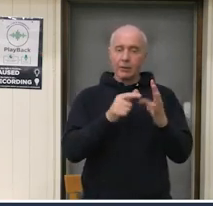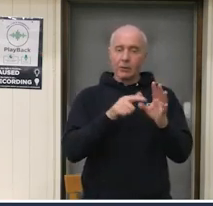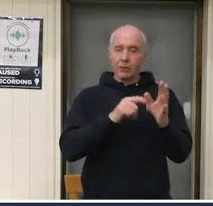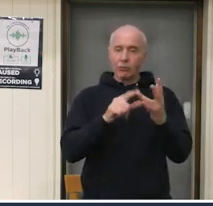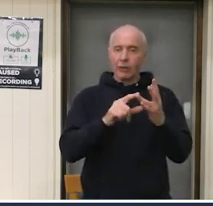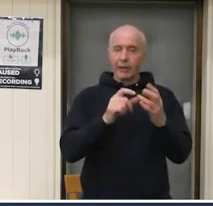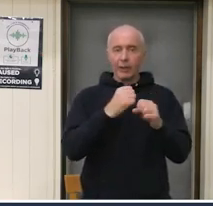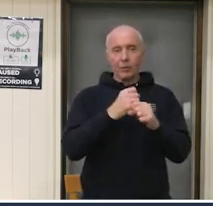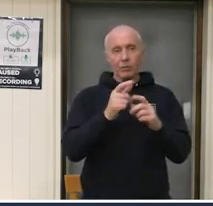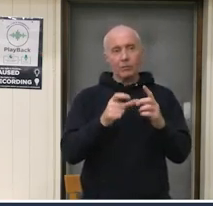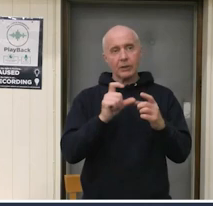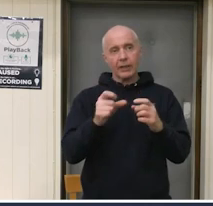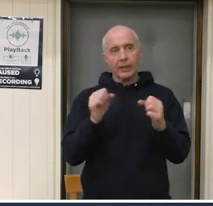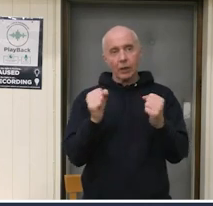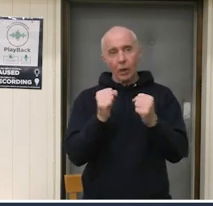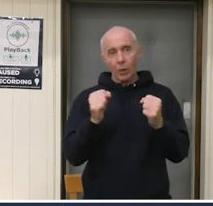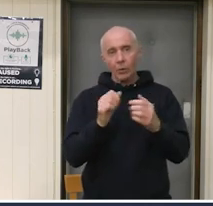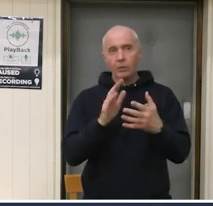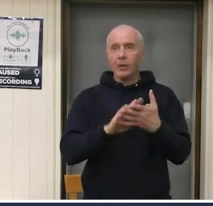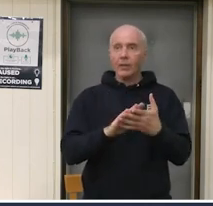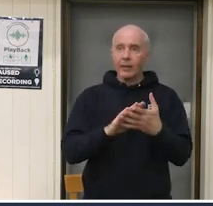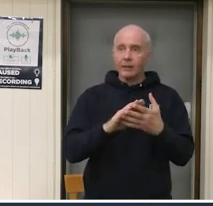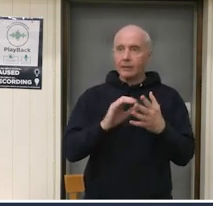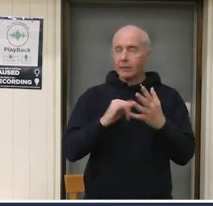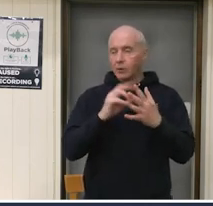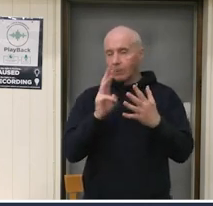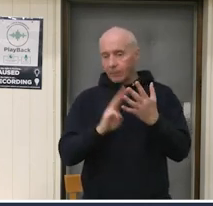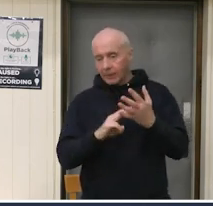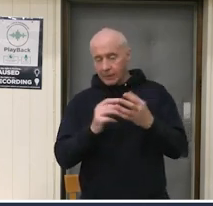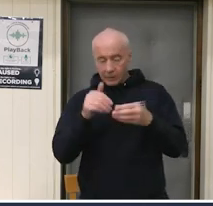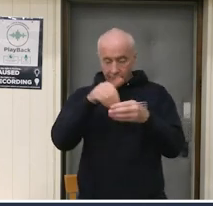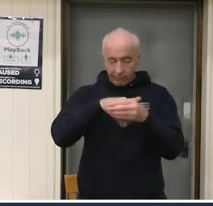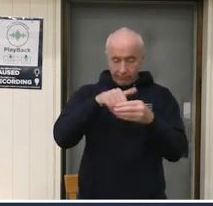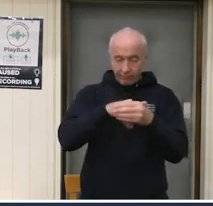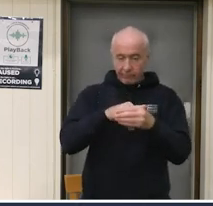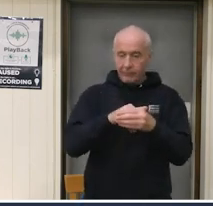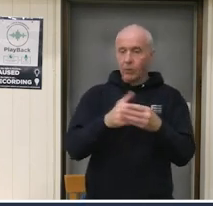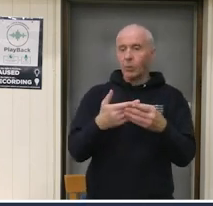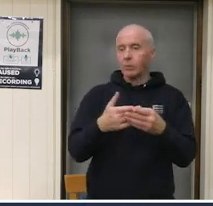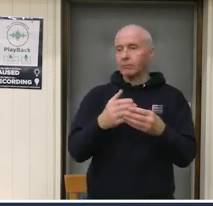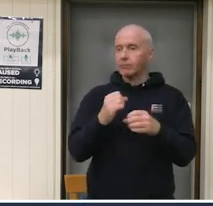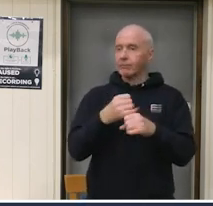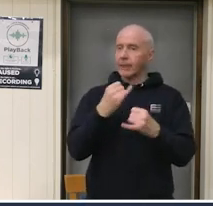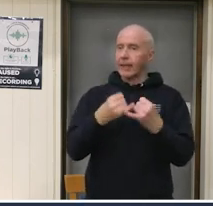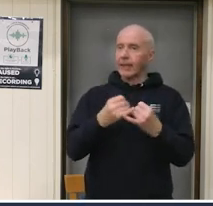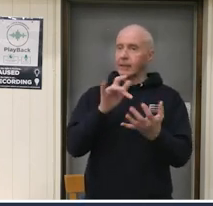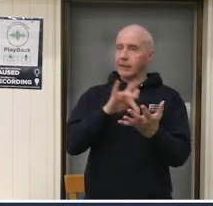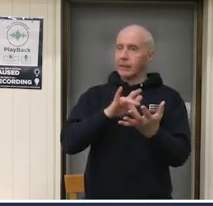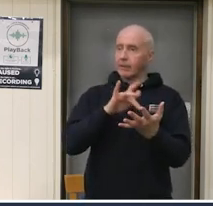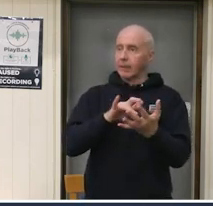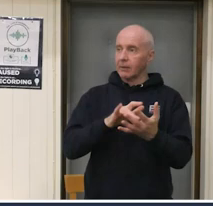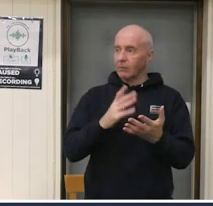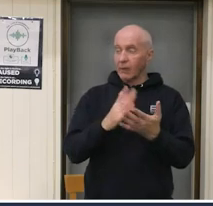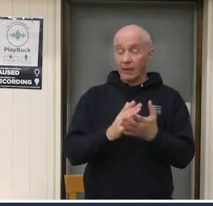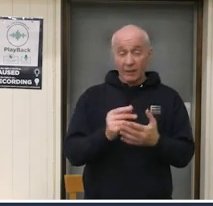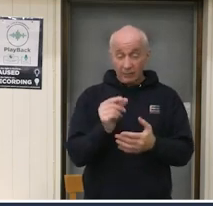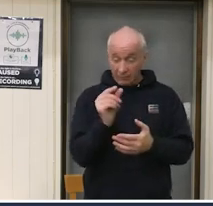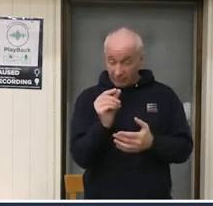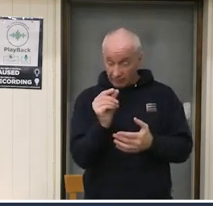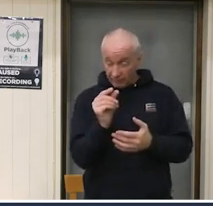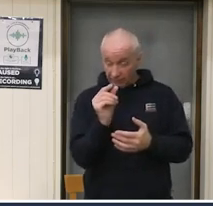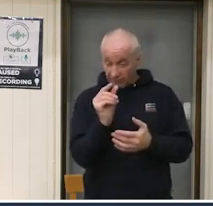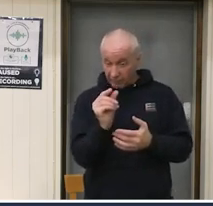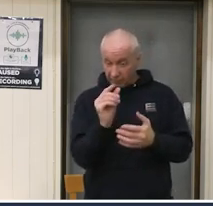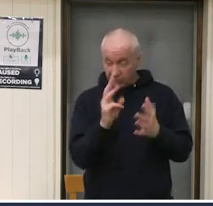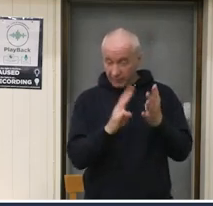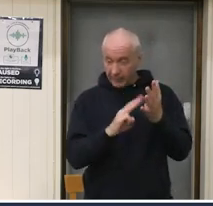a process called sublimation, you end up with DT gas in the middle as well, right? And it's not very big, a few millimeters, this whole